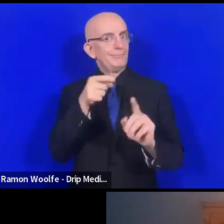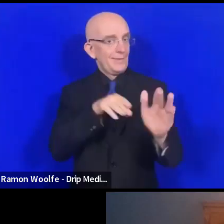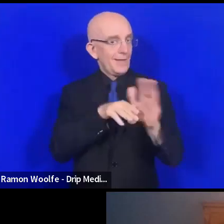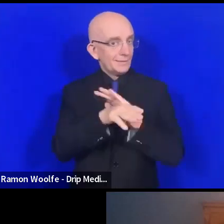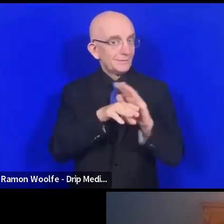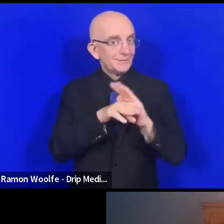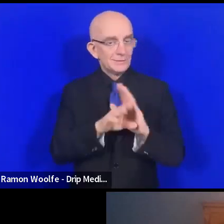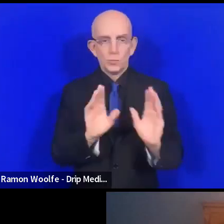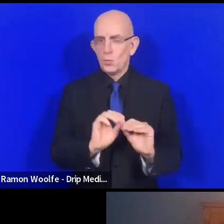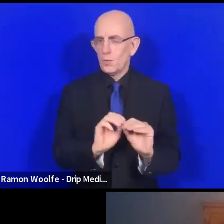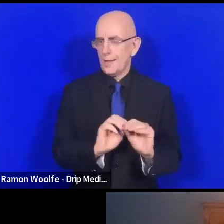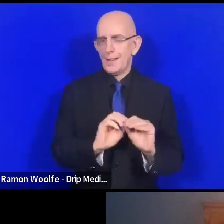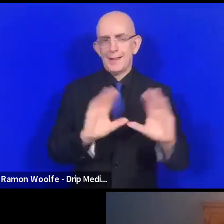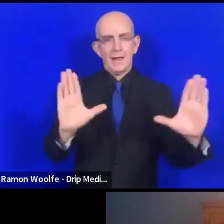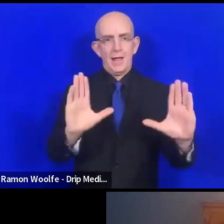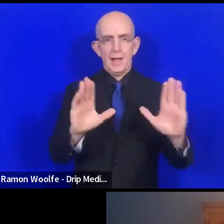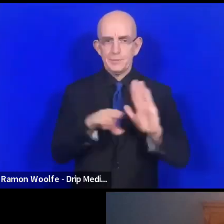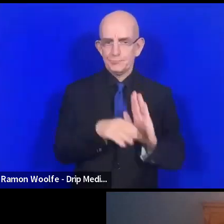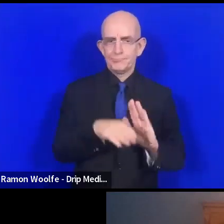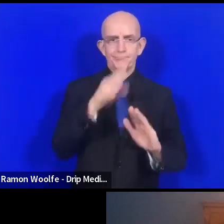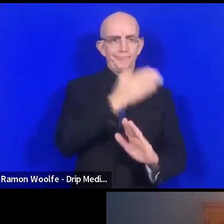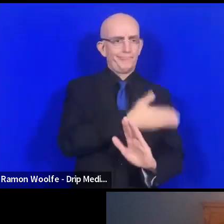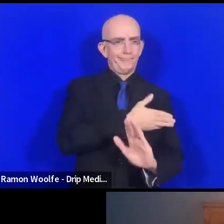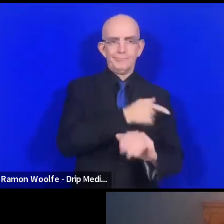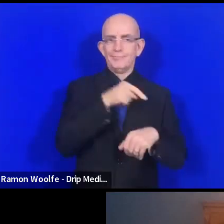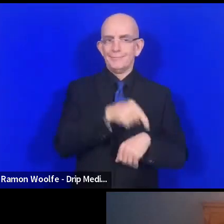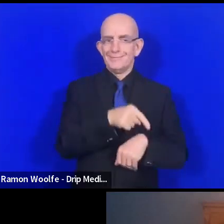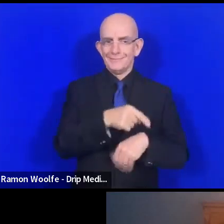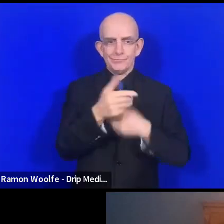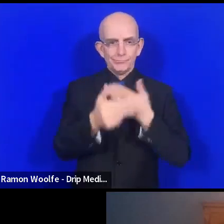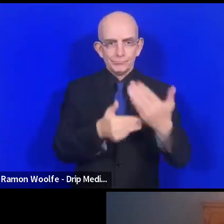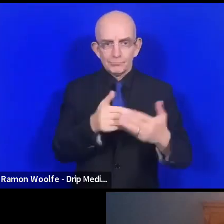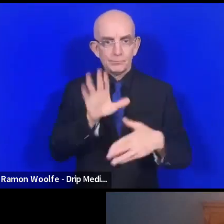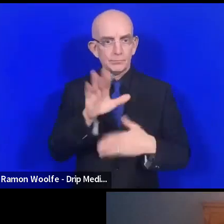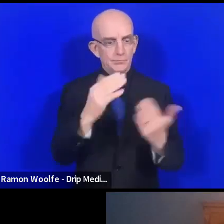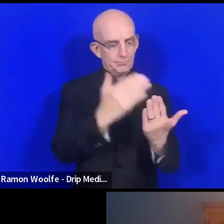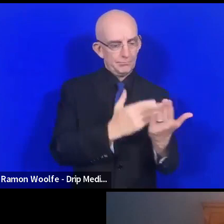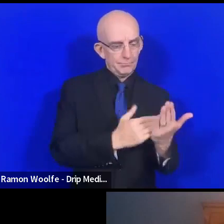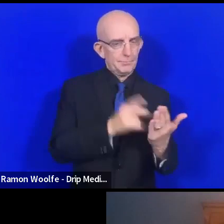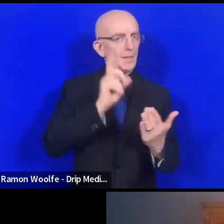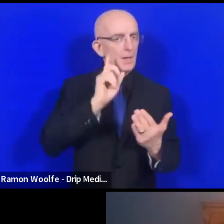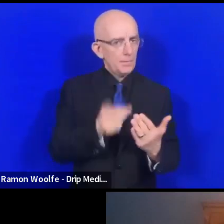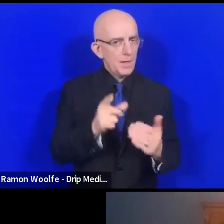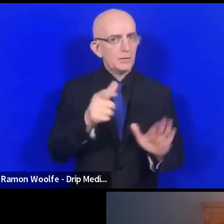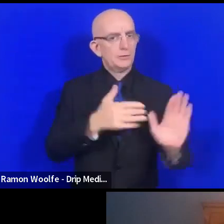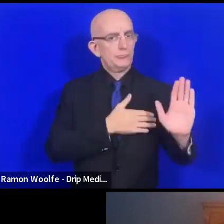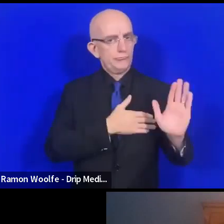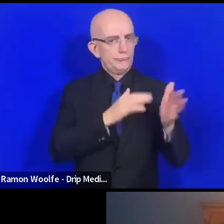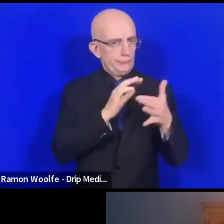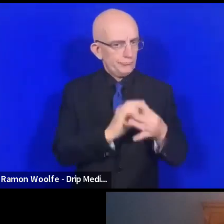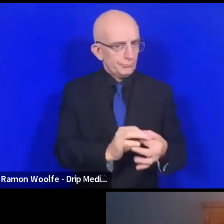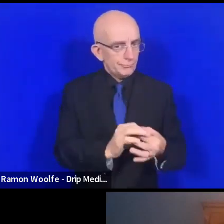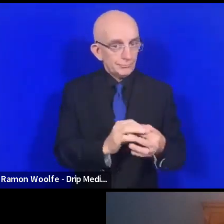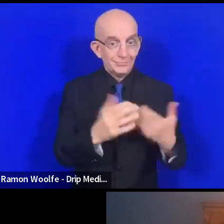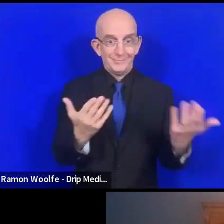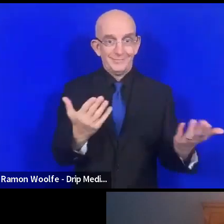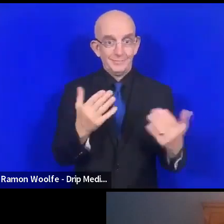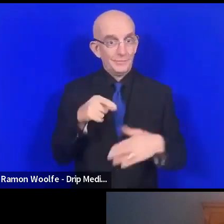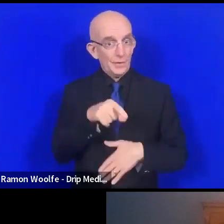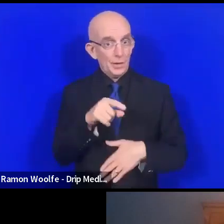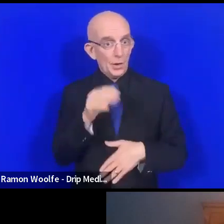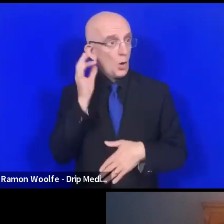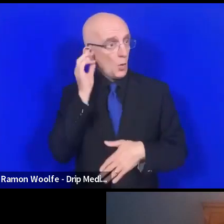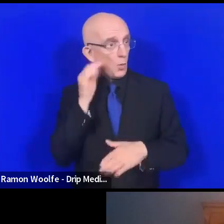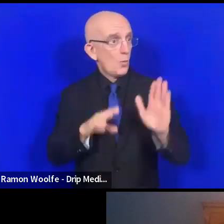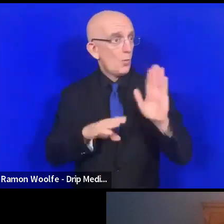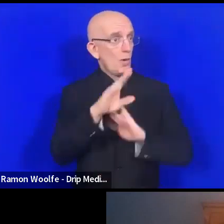terms of that commitment, because it couldn't just be Women Deliver. There are so many organizations, so many partners, consultants, vendors that it takes to put on